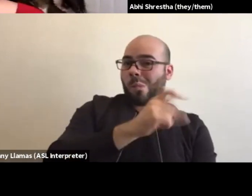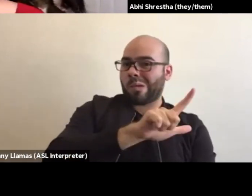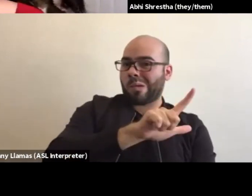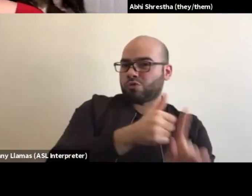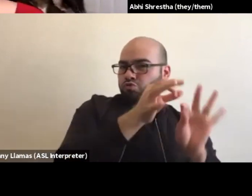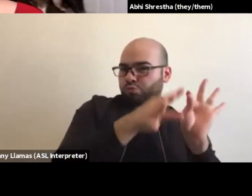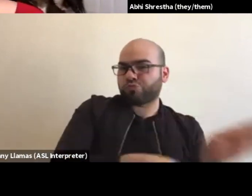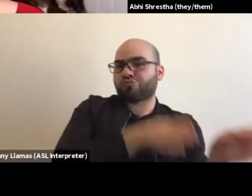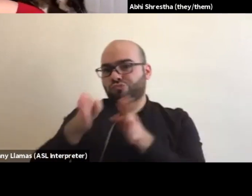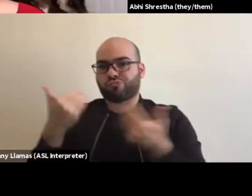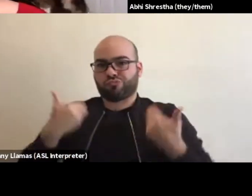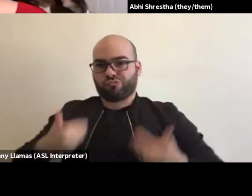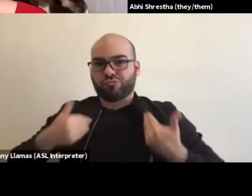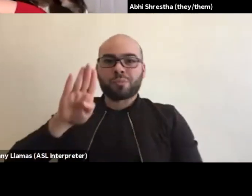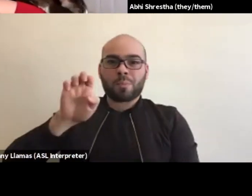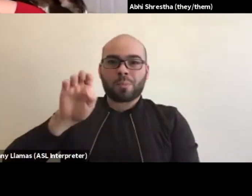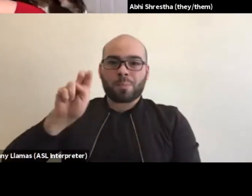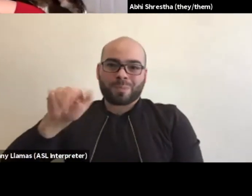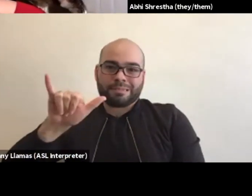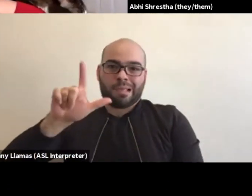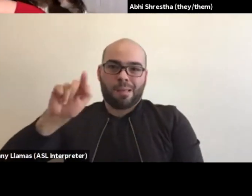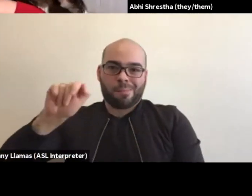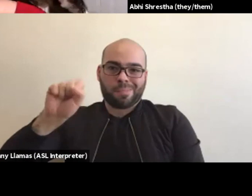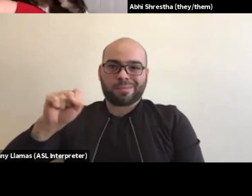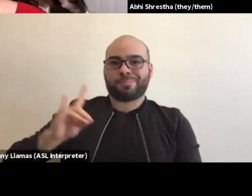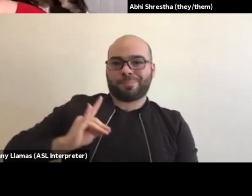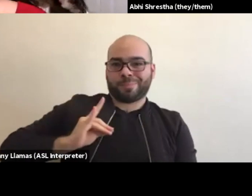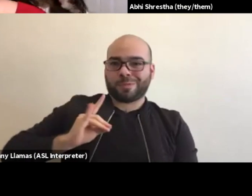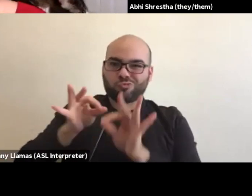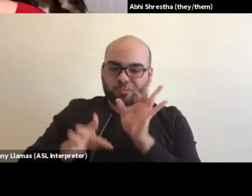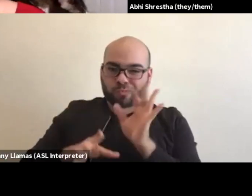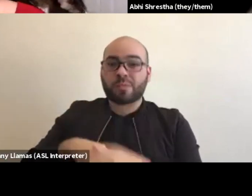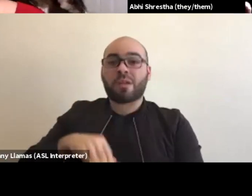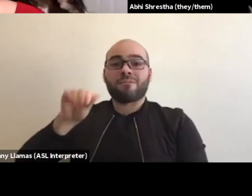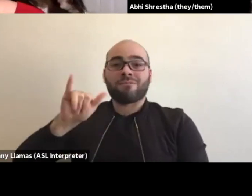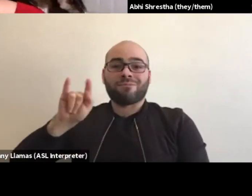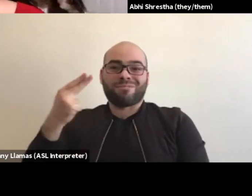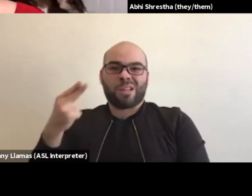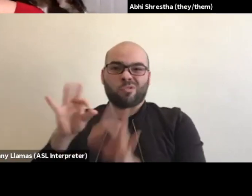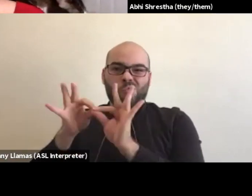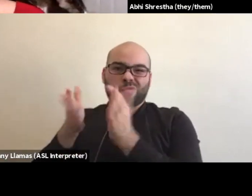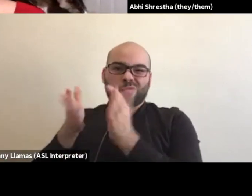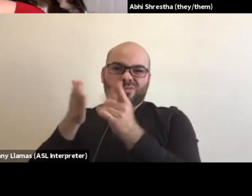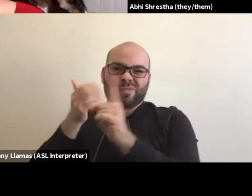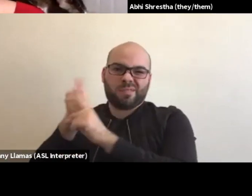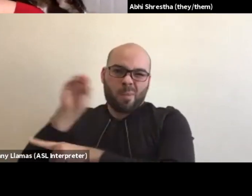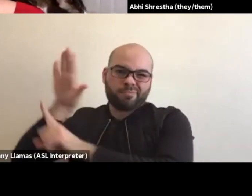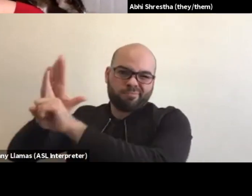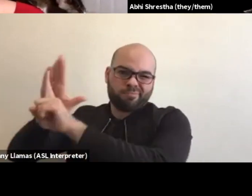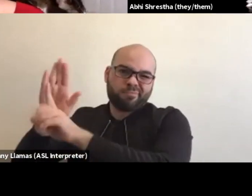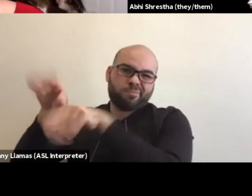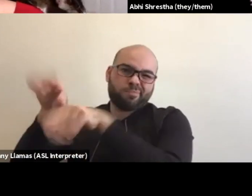who are providing our ASL interpretations for today's workshop. If you are someone who specifically could use the captioning